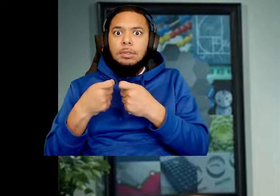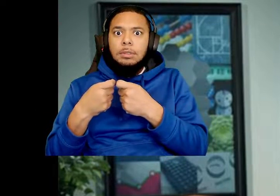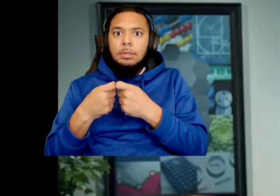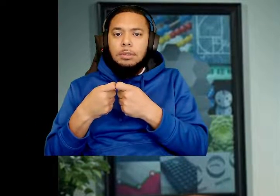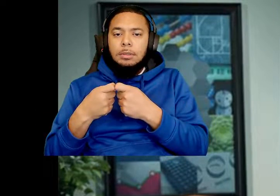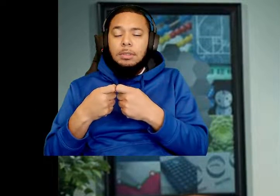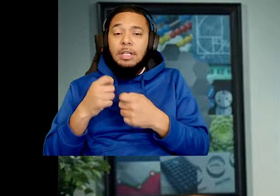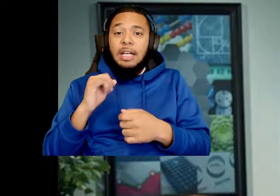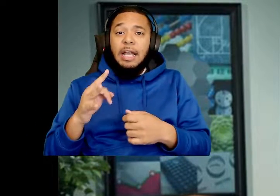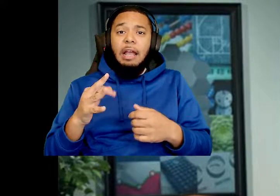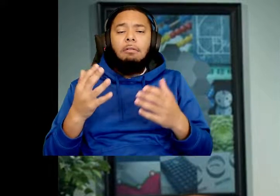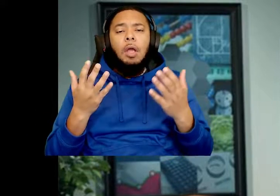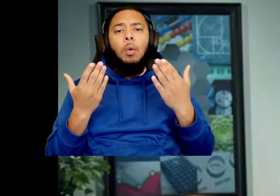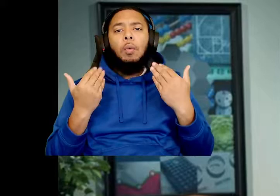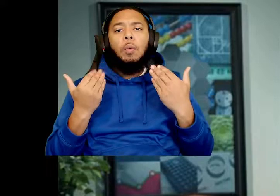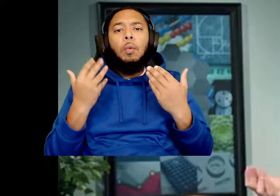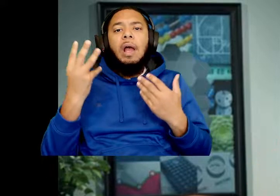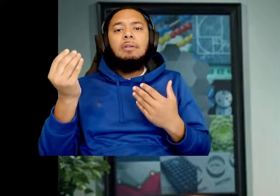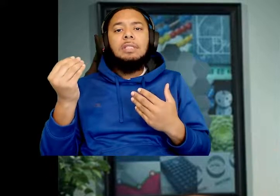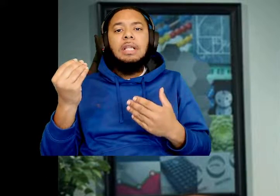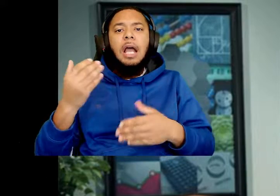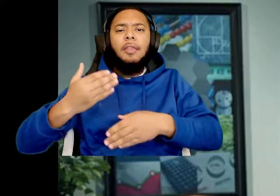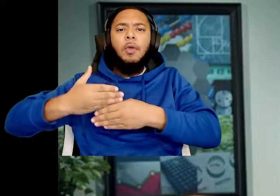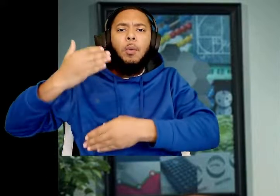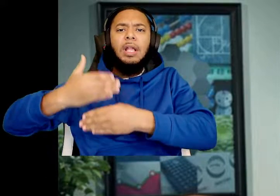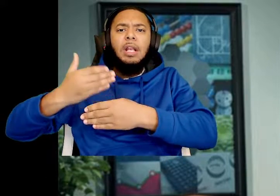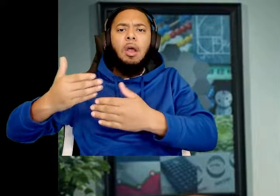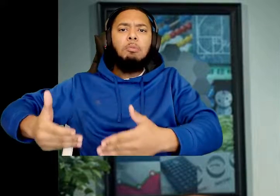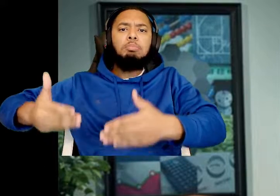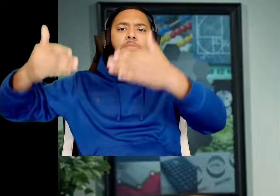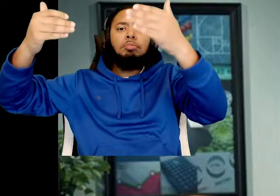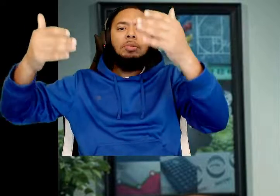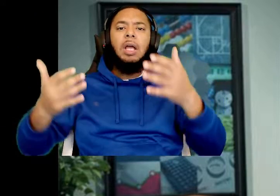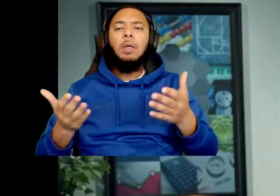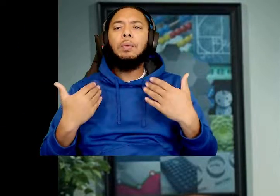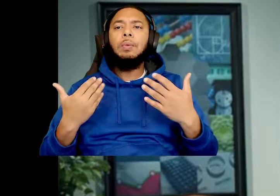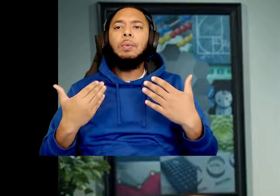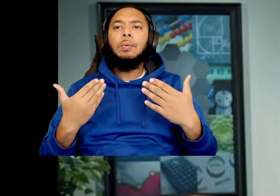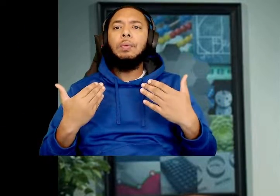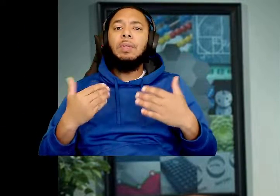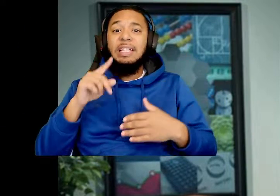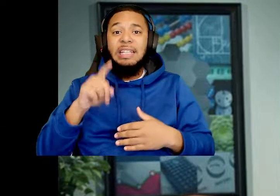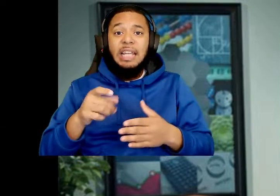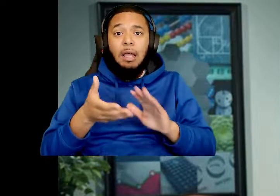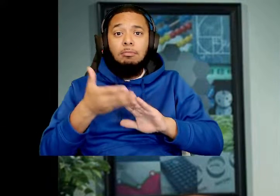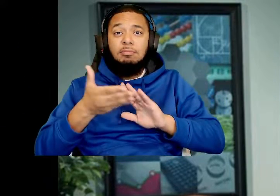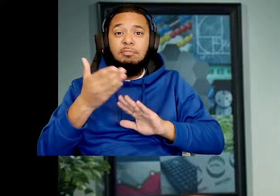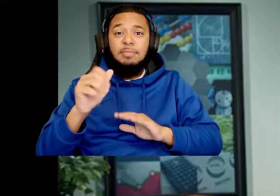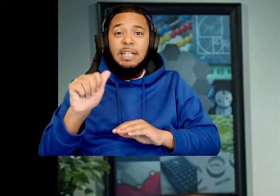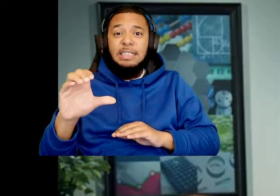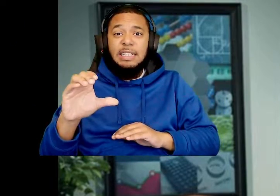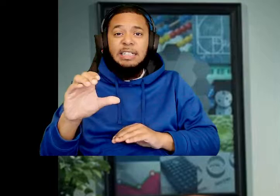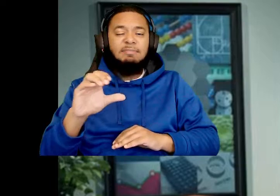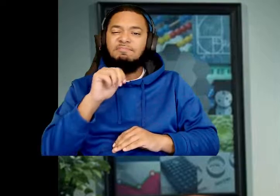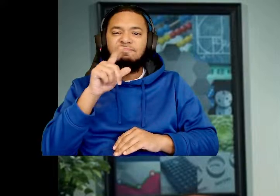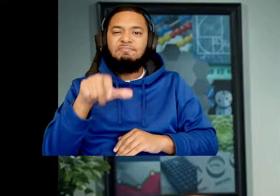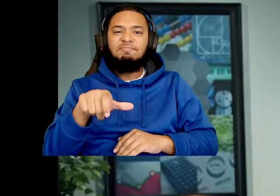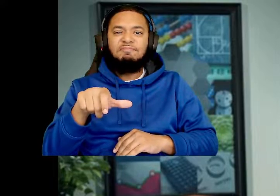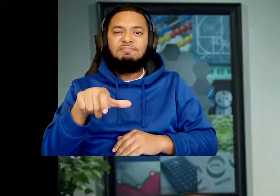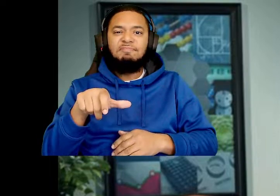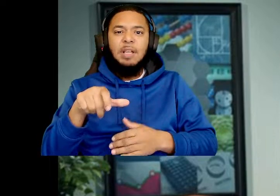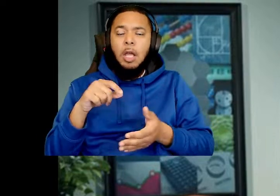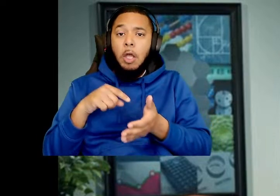Sometimes when it's really nice and you can leave the windows open and feel the cool breeze, you don't need that air conditioner on. And your bill